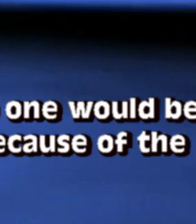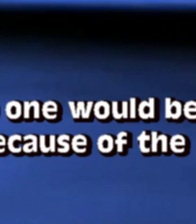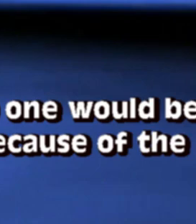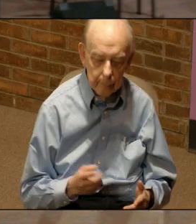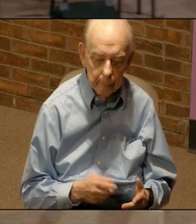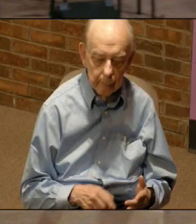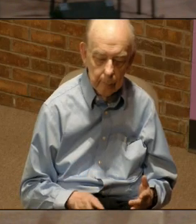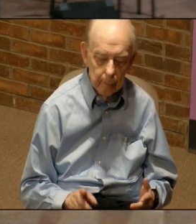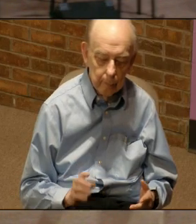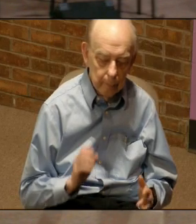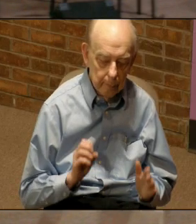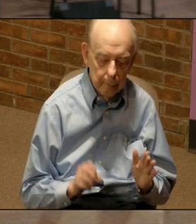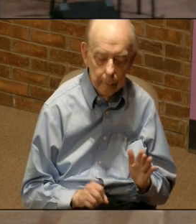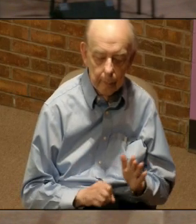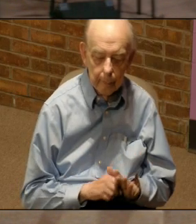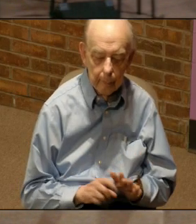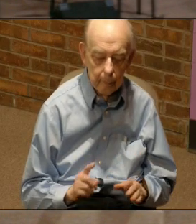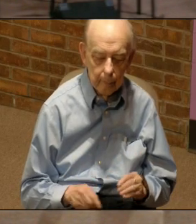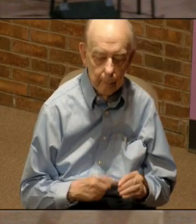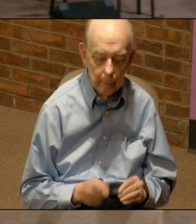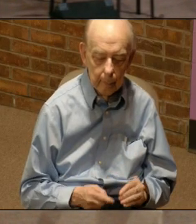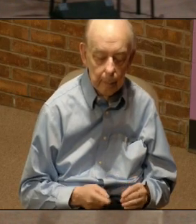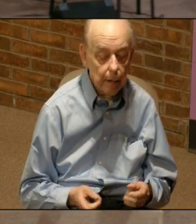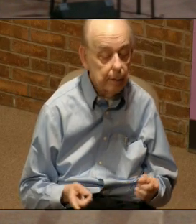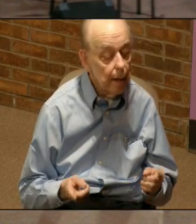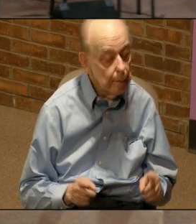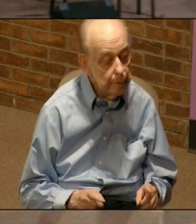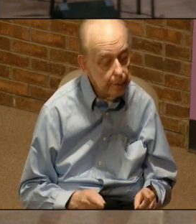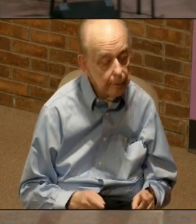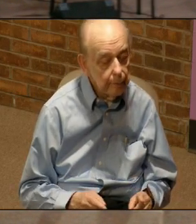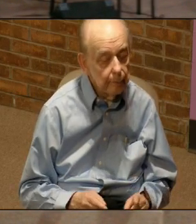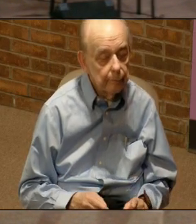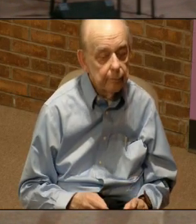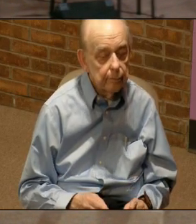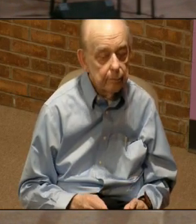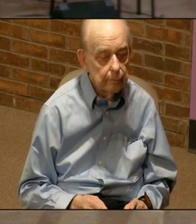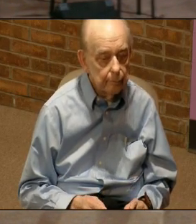be the sign that they are about to take place?